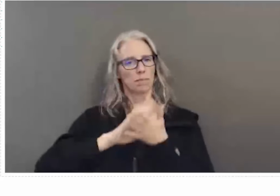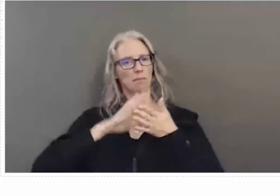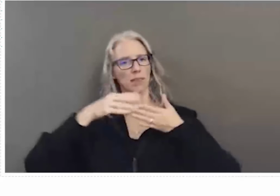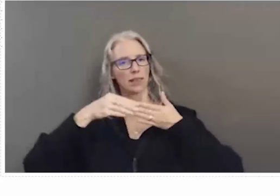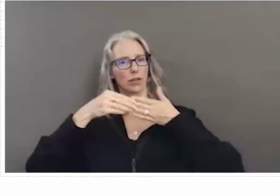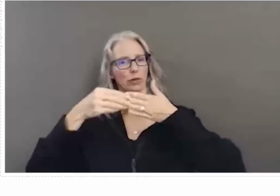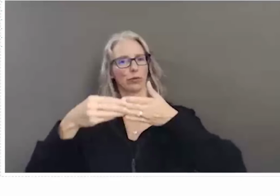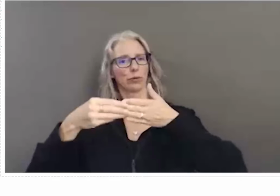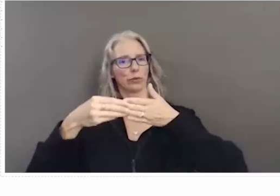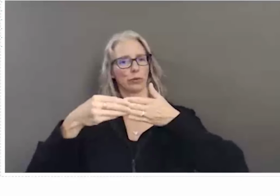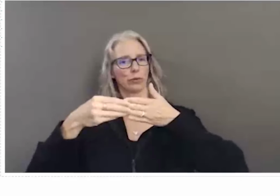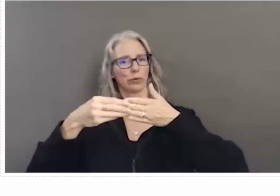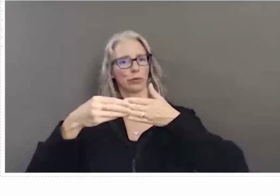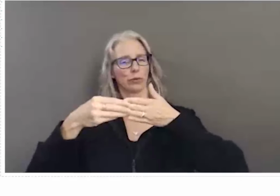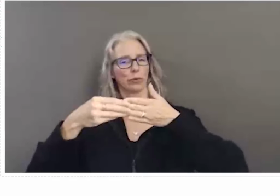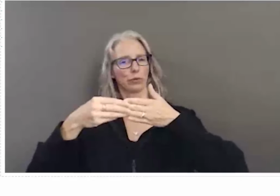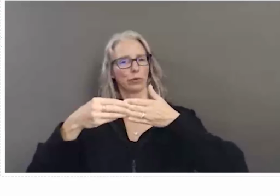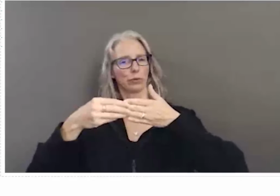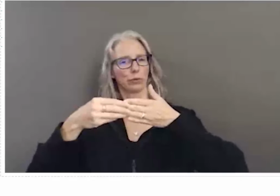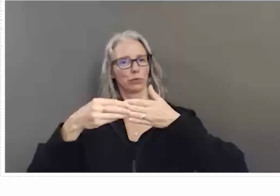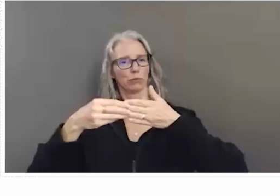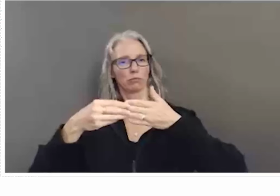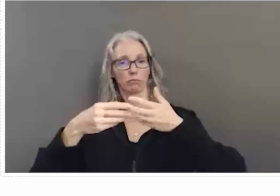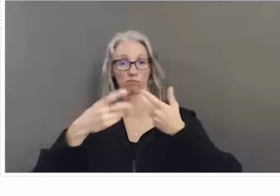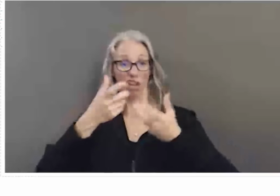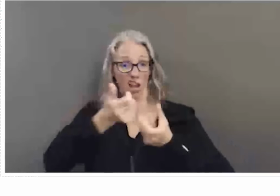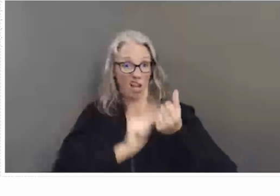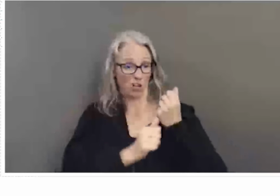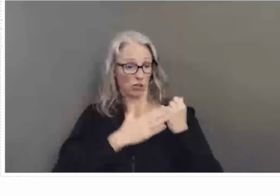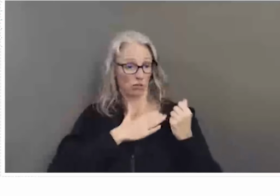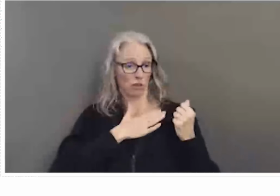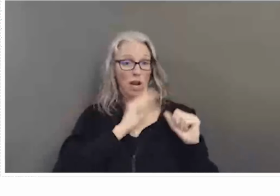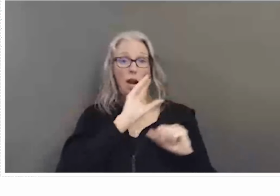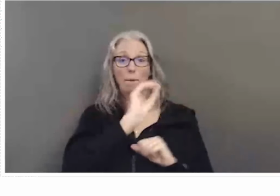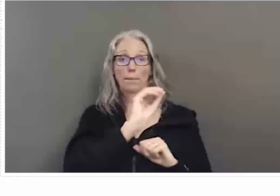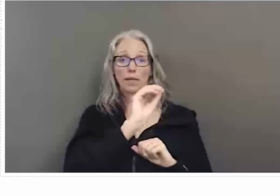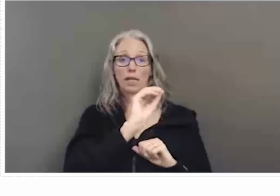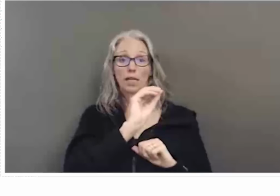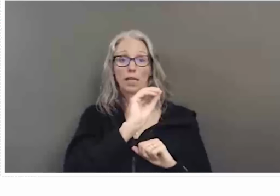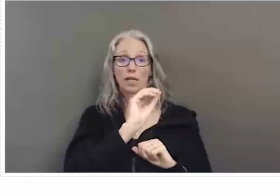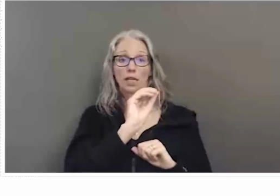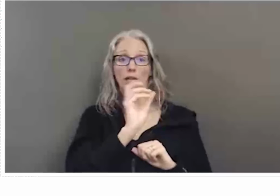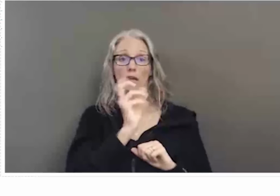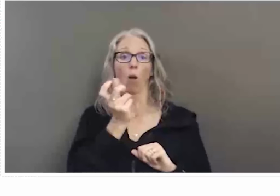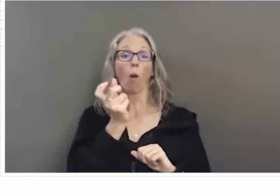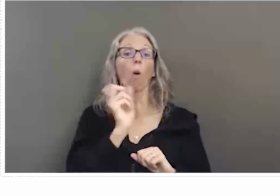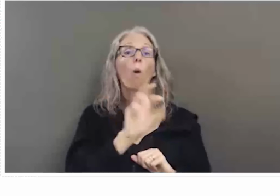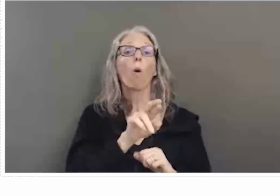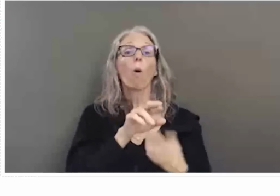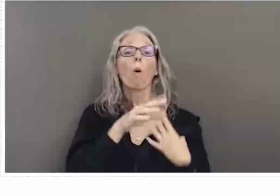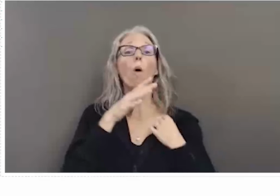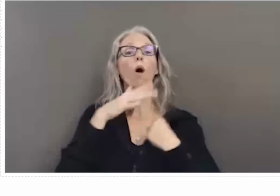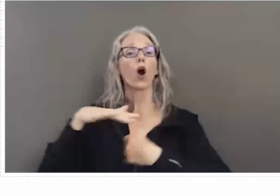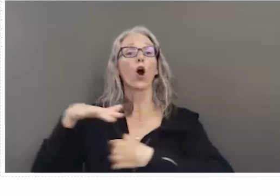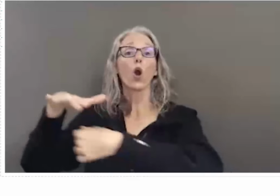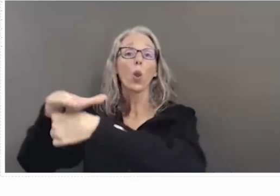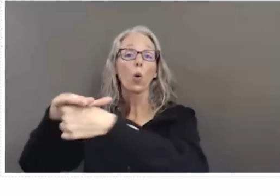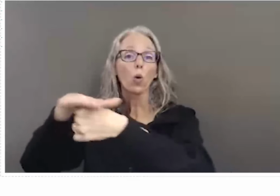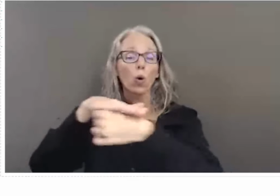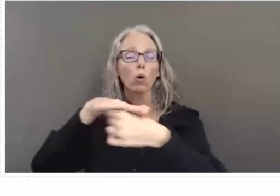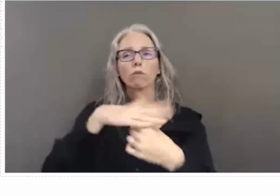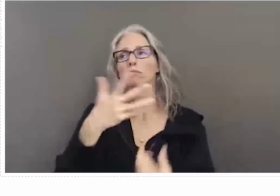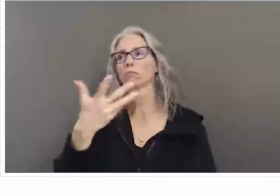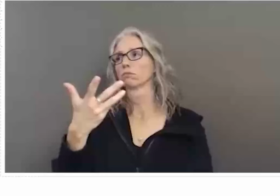grow into those positions either within the company or in the local and provincial and national